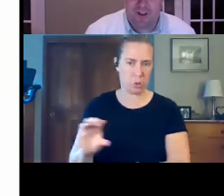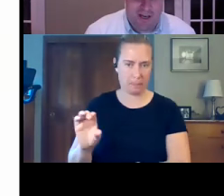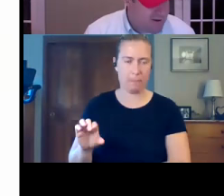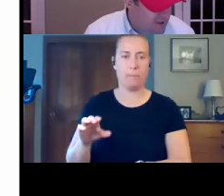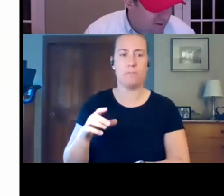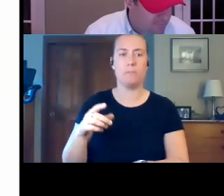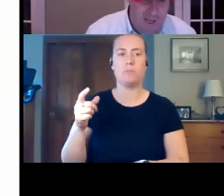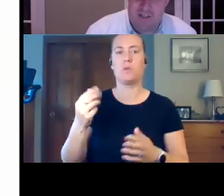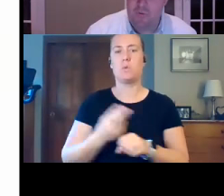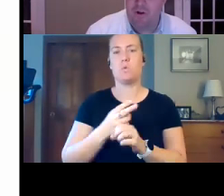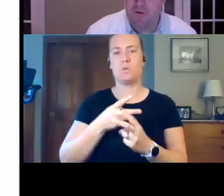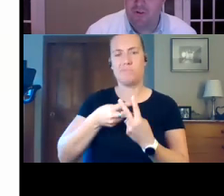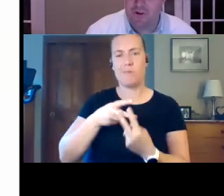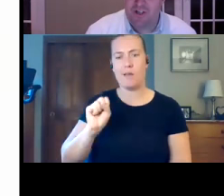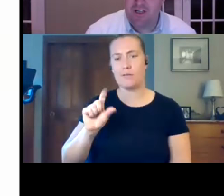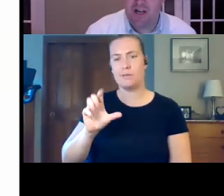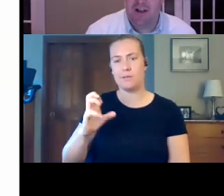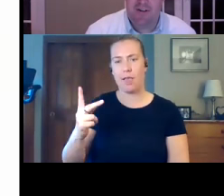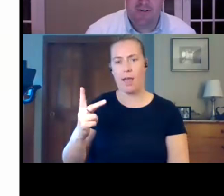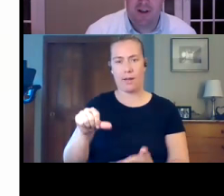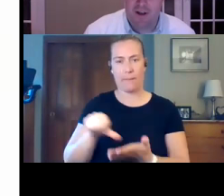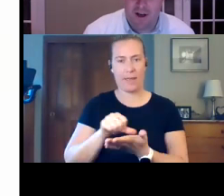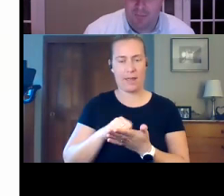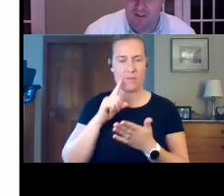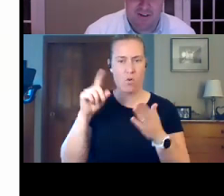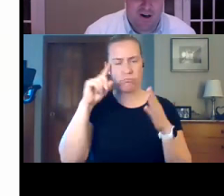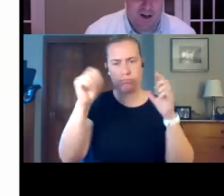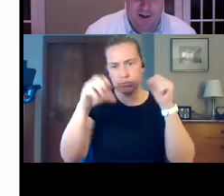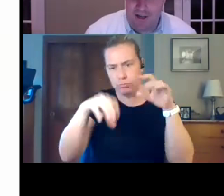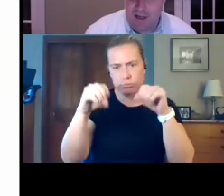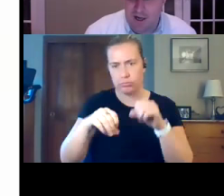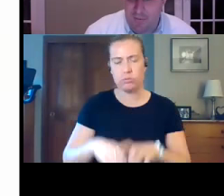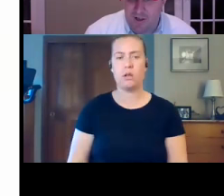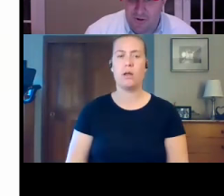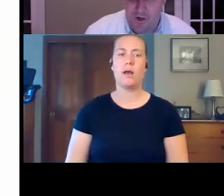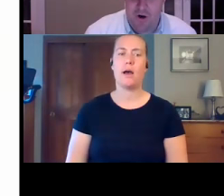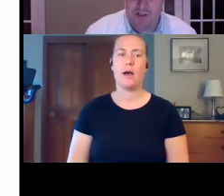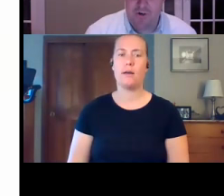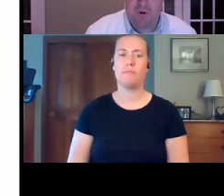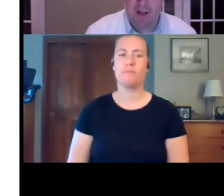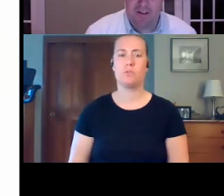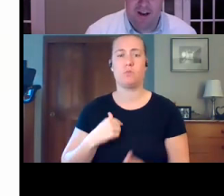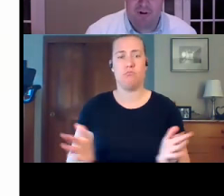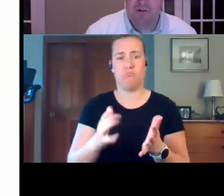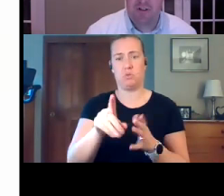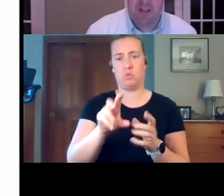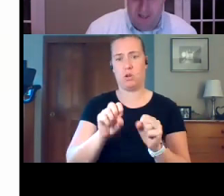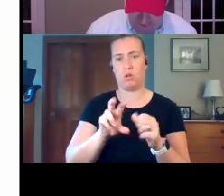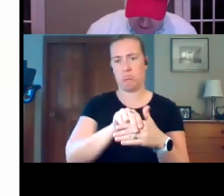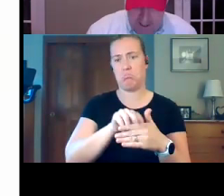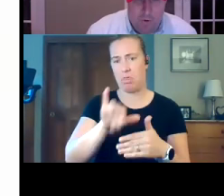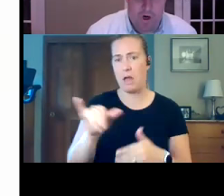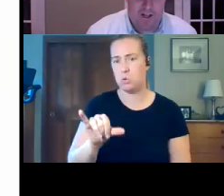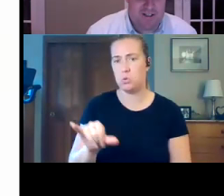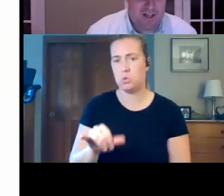Slack page that we use to exchange ideas in this area. And so would encourage you to plug into that if you're interested in